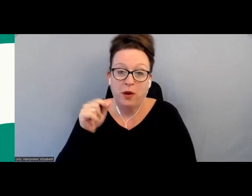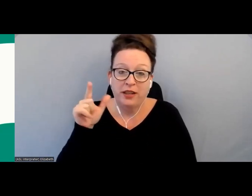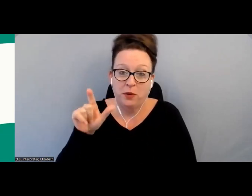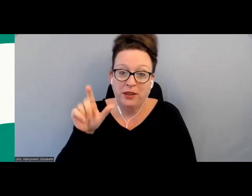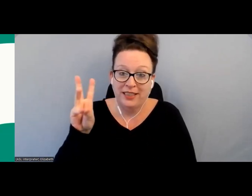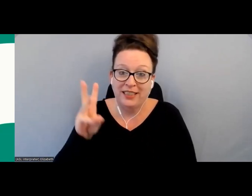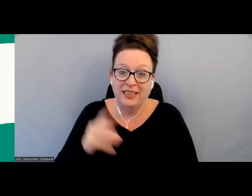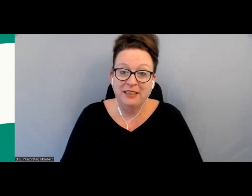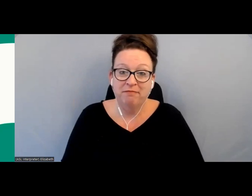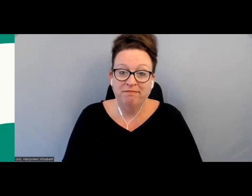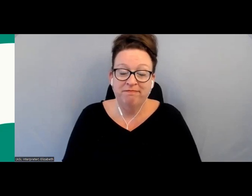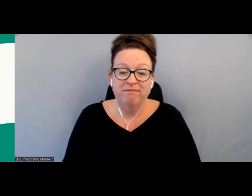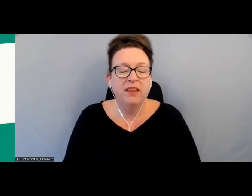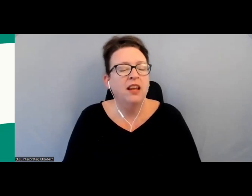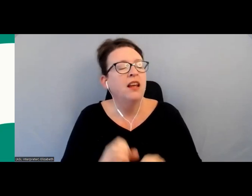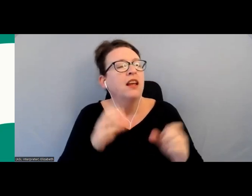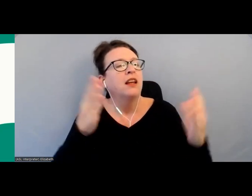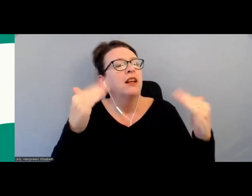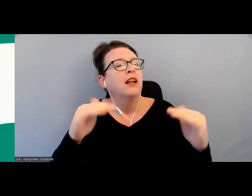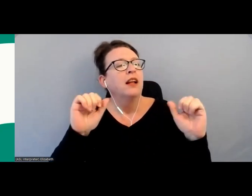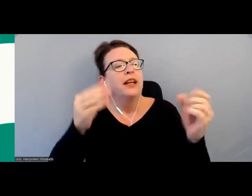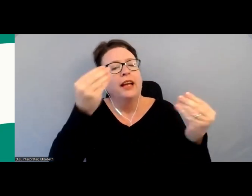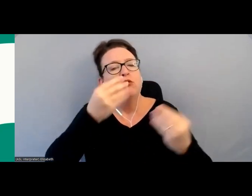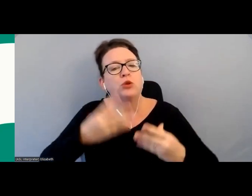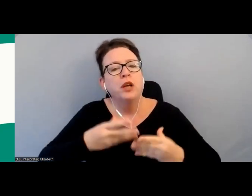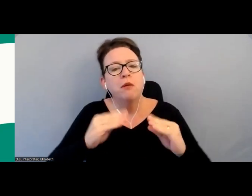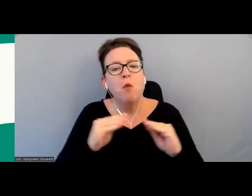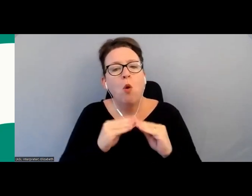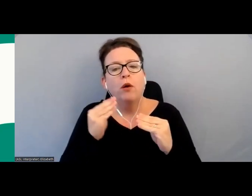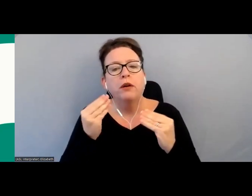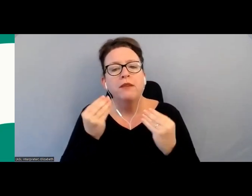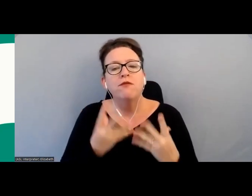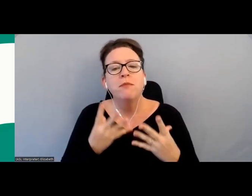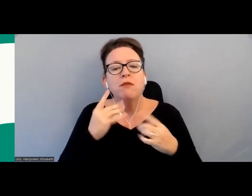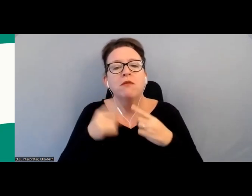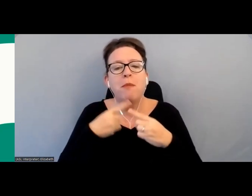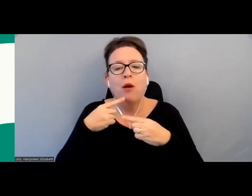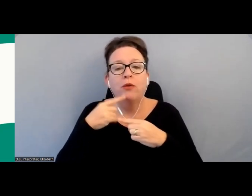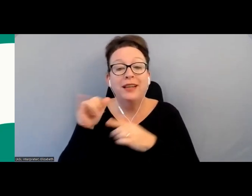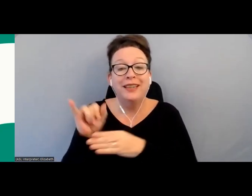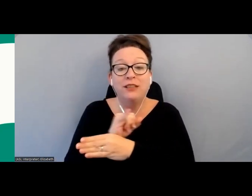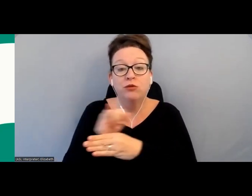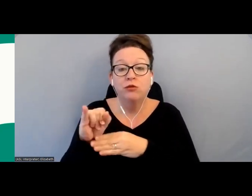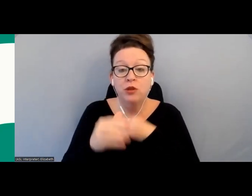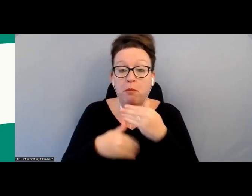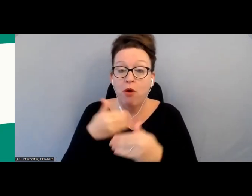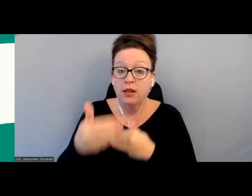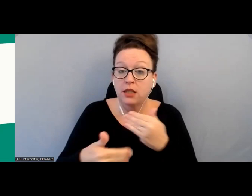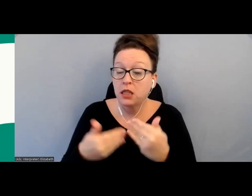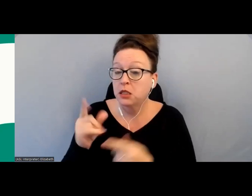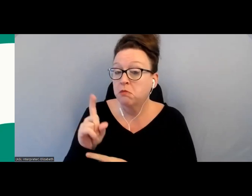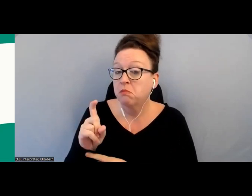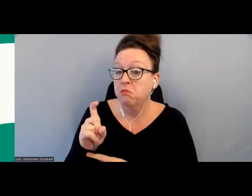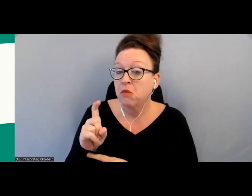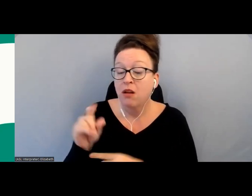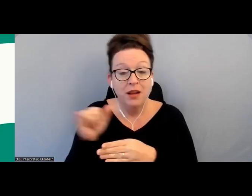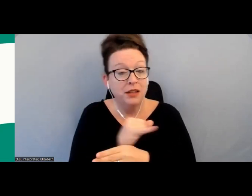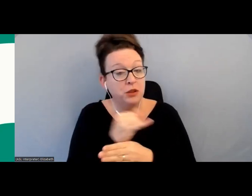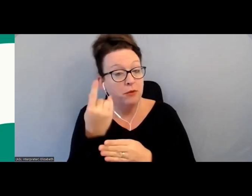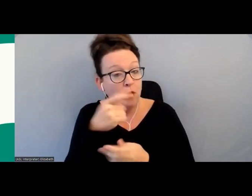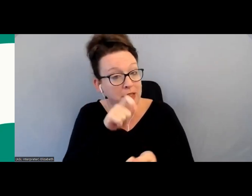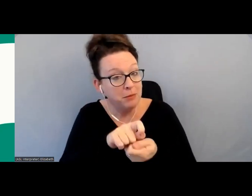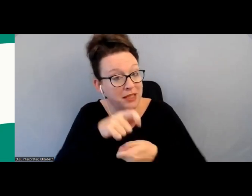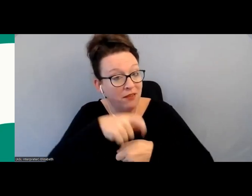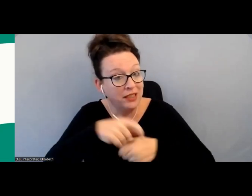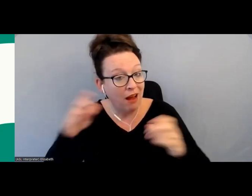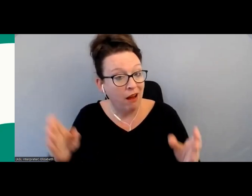Can you share more information about the internship process? Are internships for a specific time